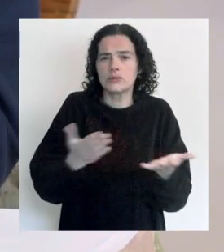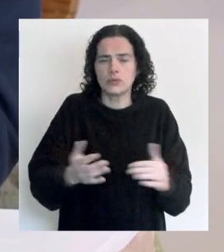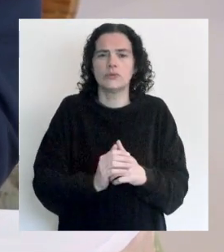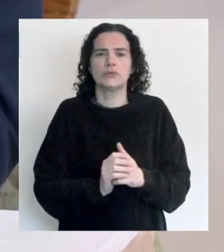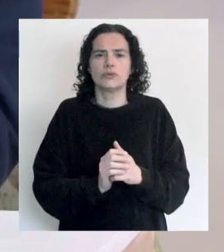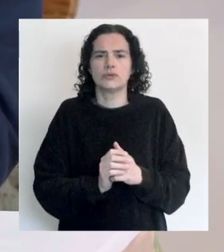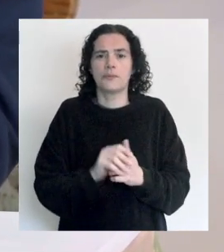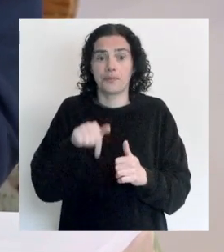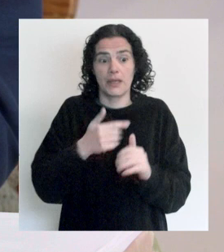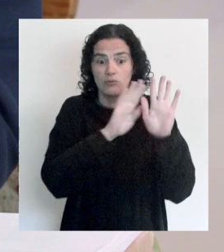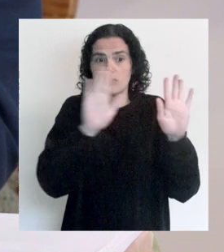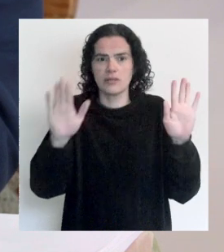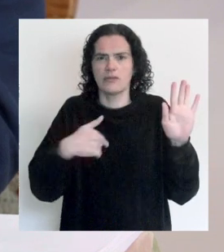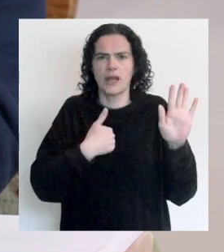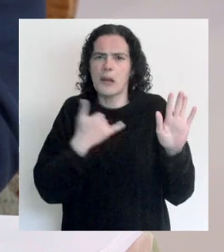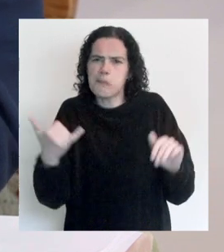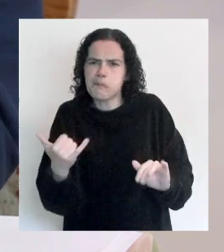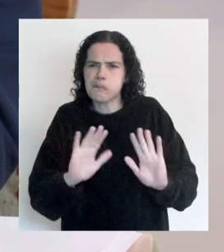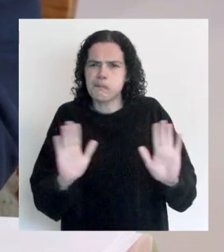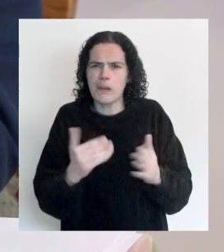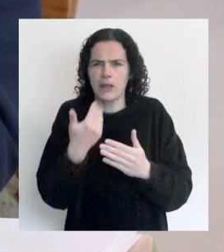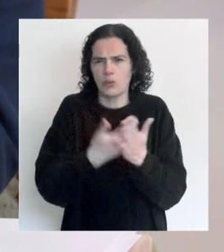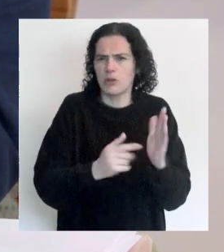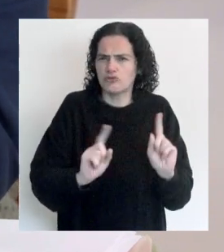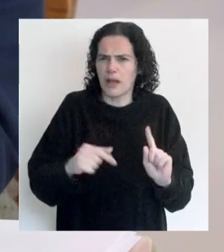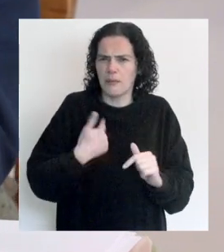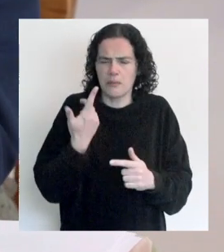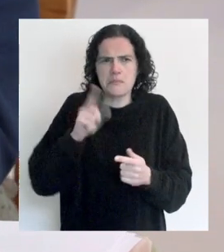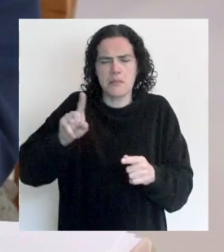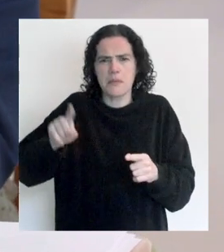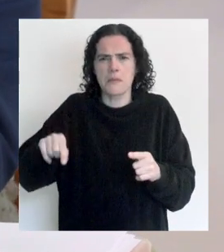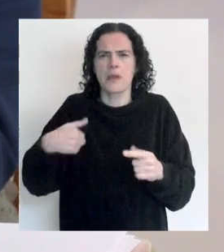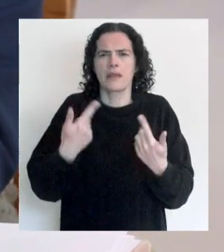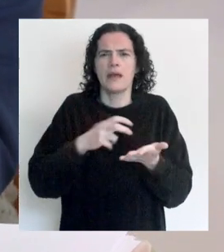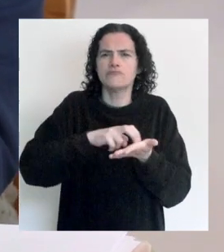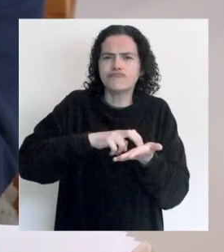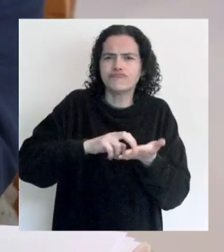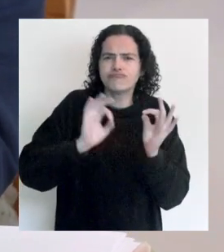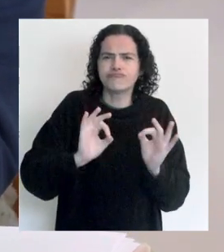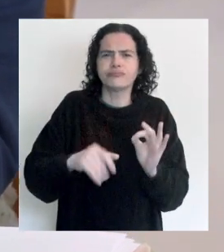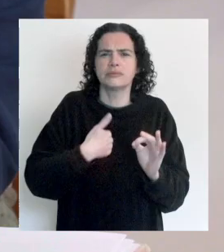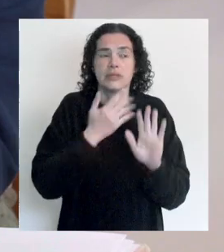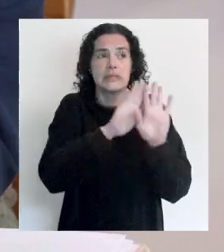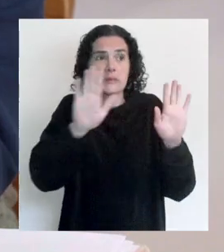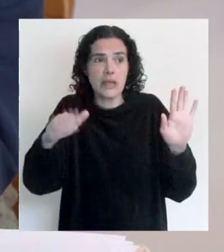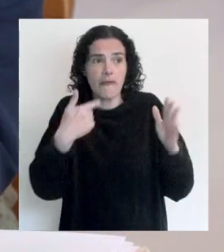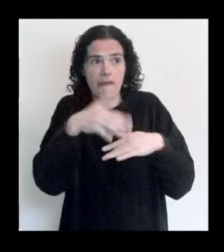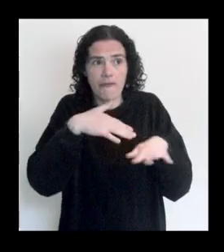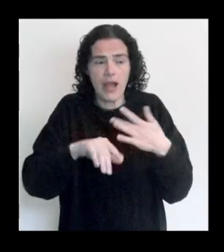publications of these exhibitions are not secondary kind of documentation, but very often are printed matter exhibitions,